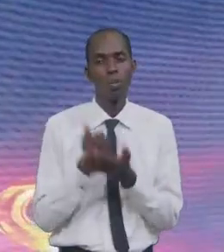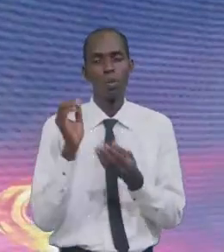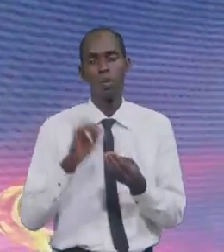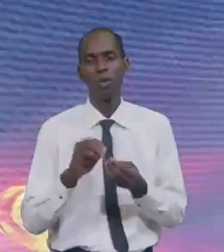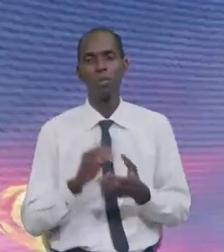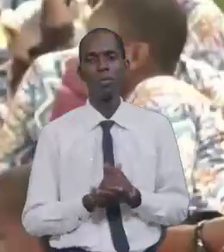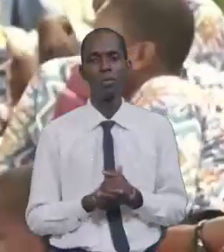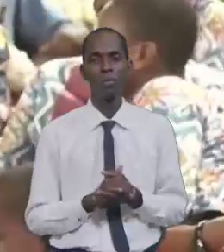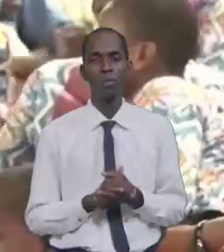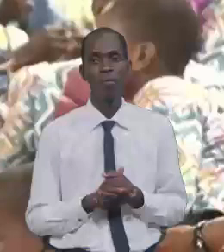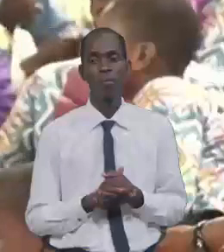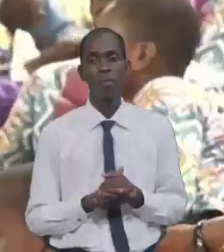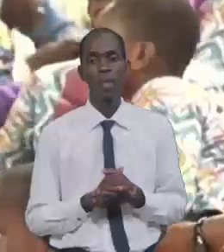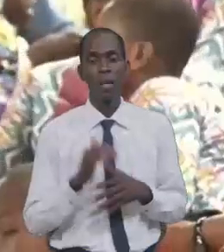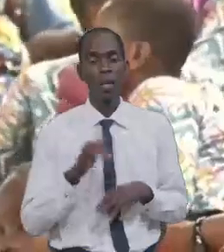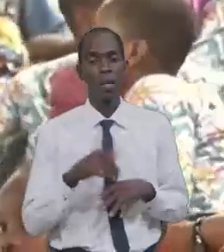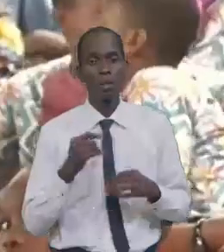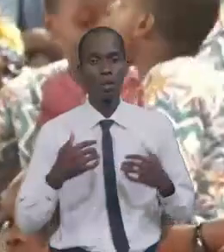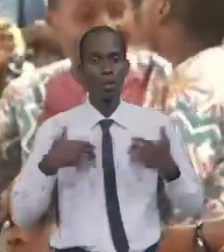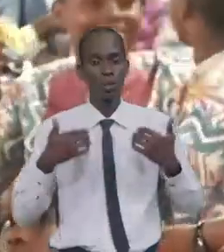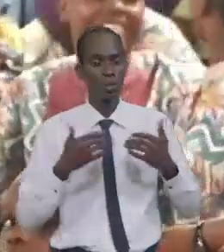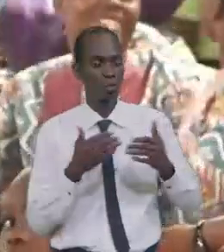At the youth section,